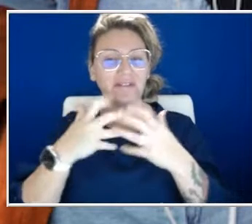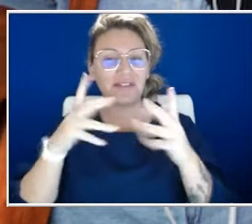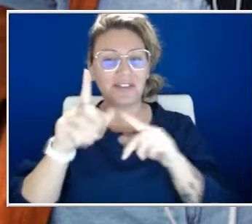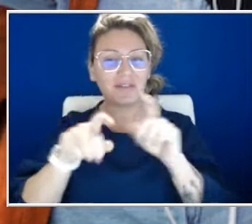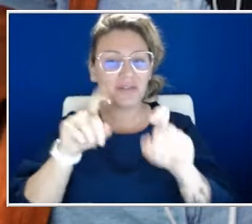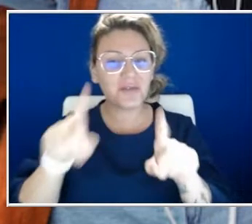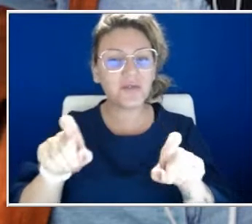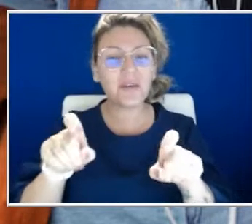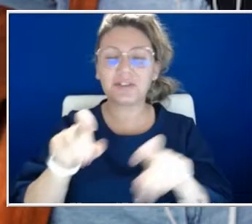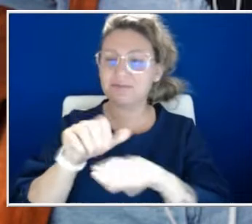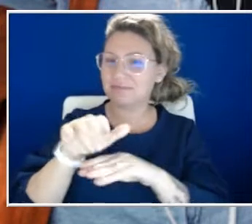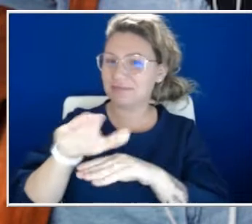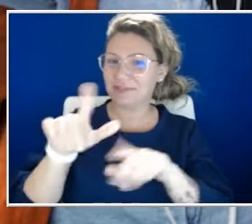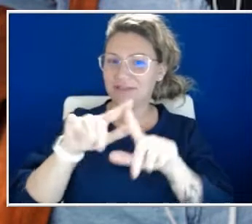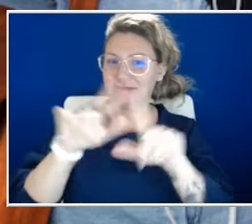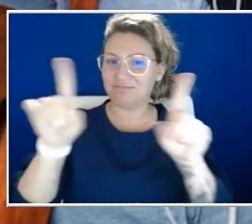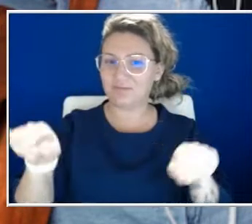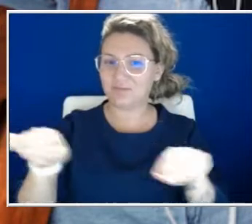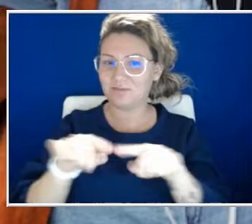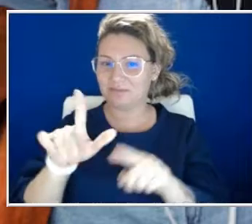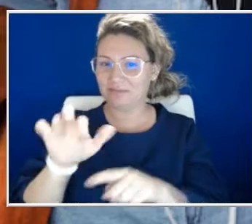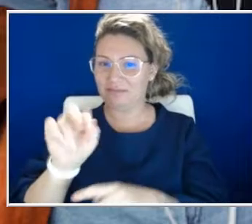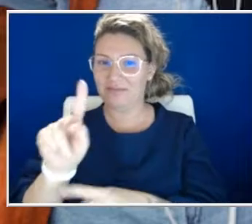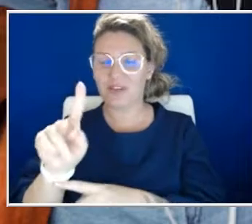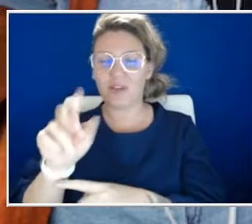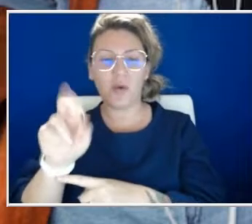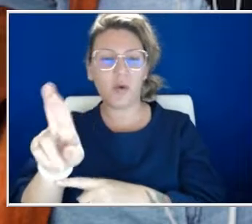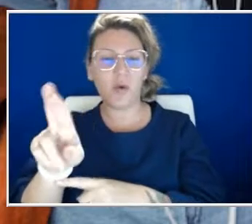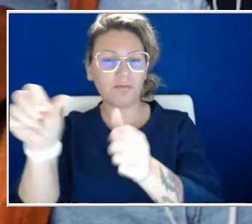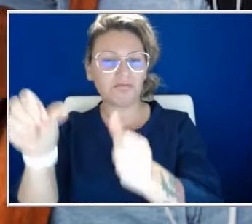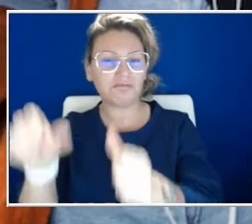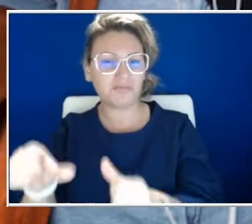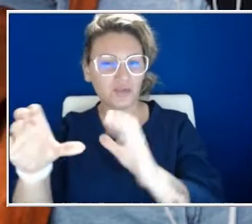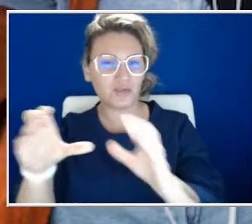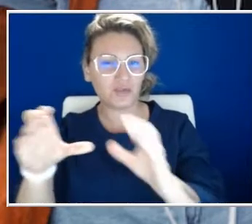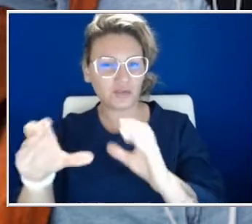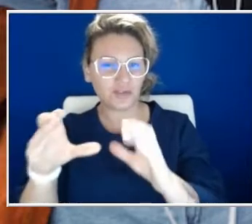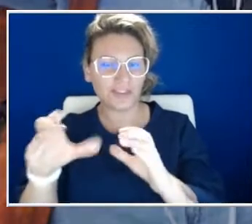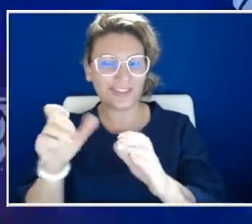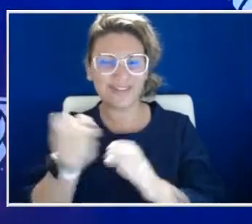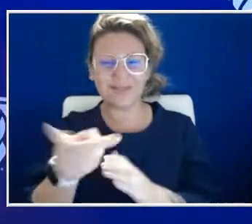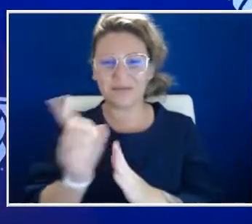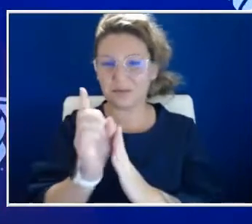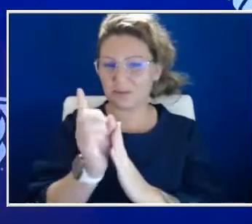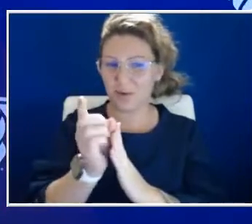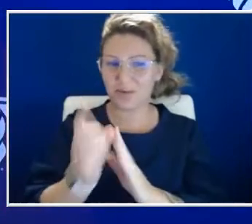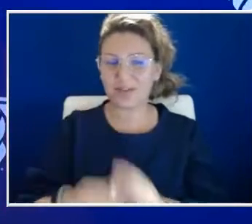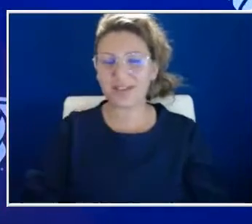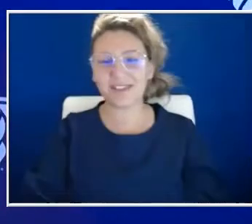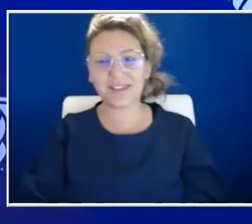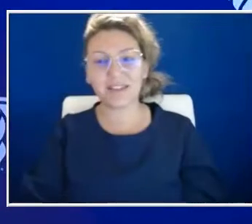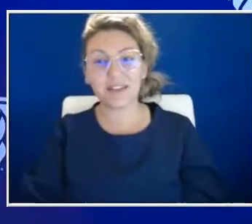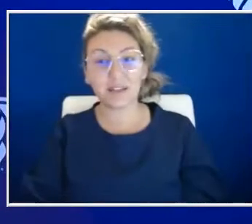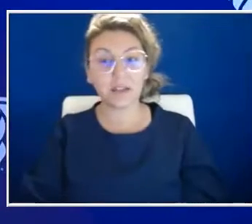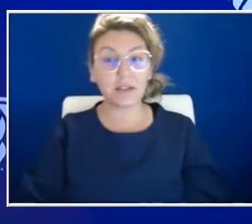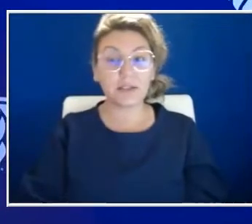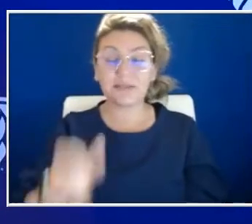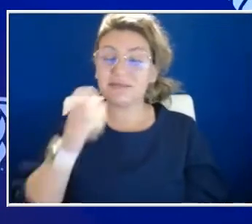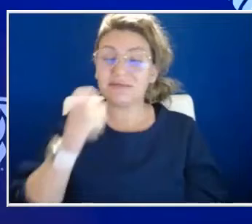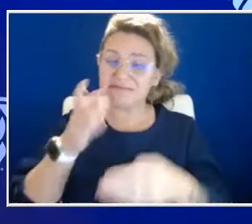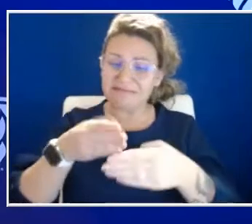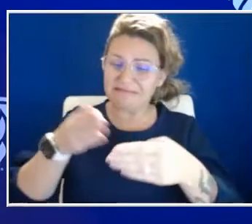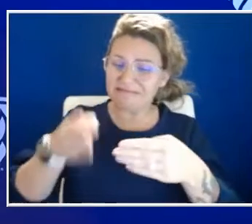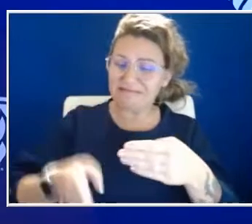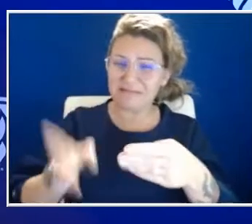links here on your screen, or you can drop them in the chat thread below. We'll get to those here in just a few moments. While it was not the outcome anyone